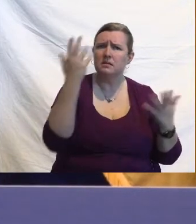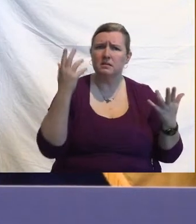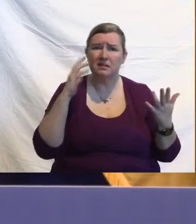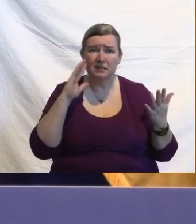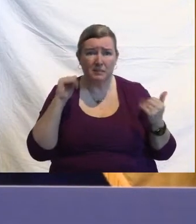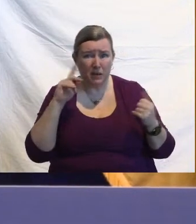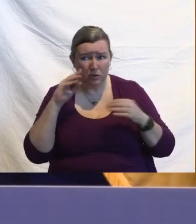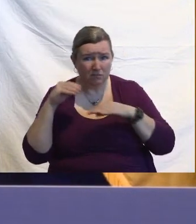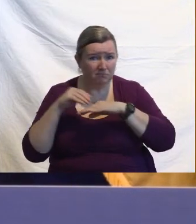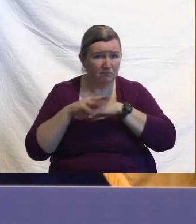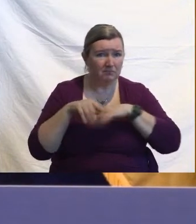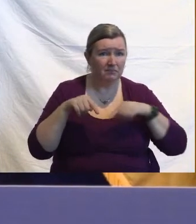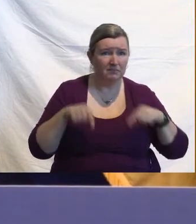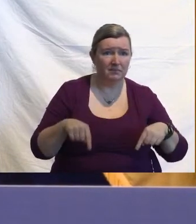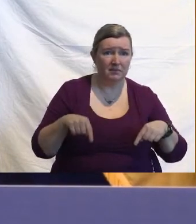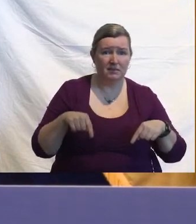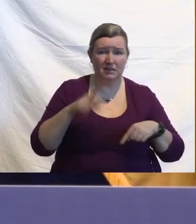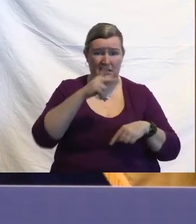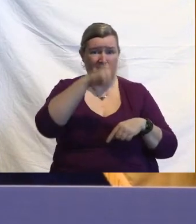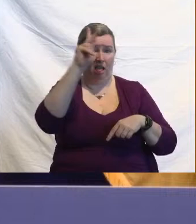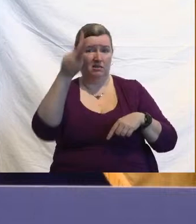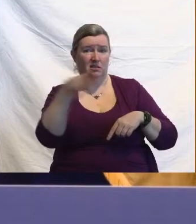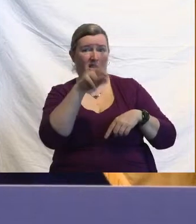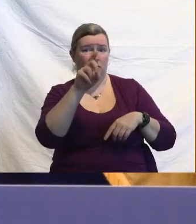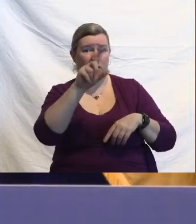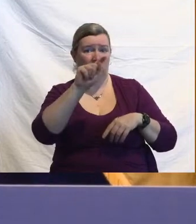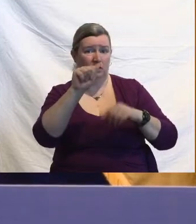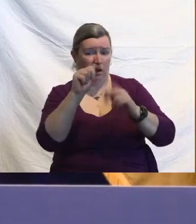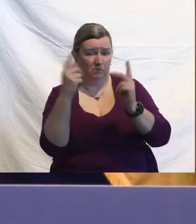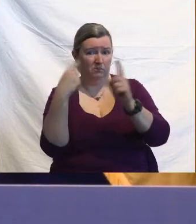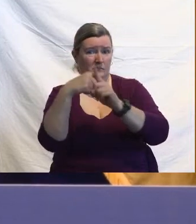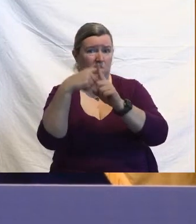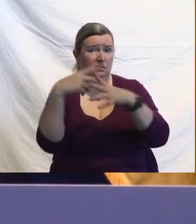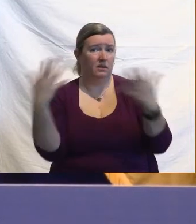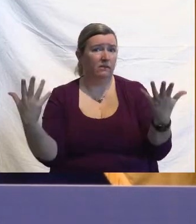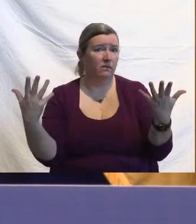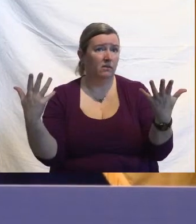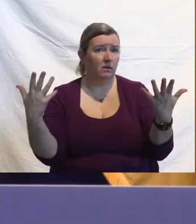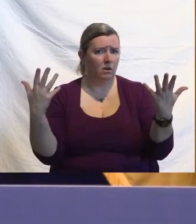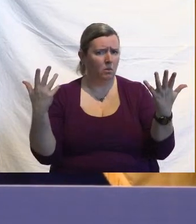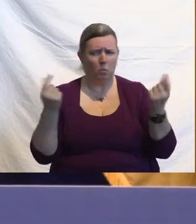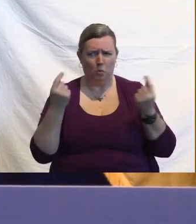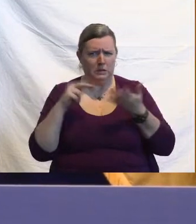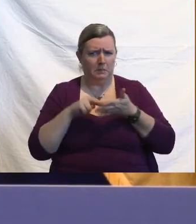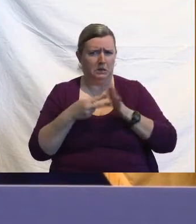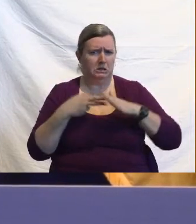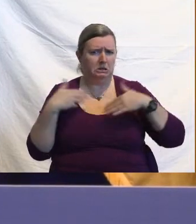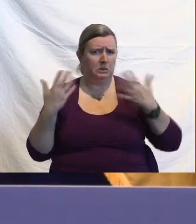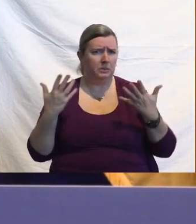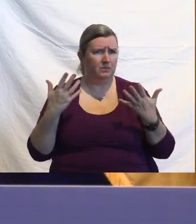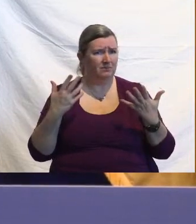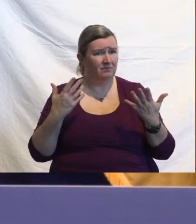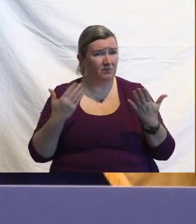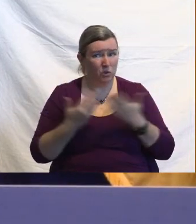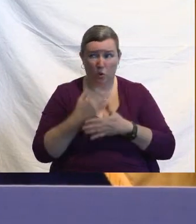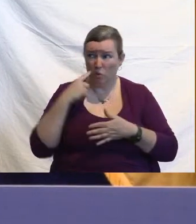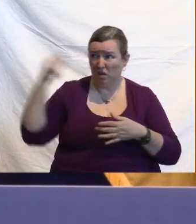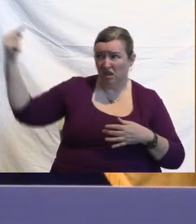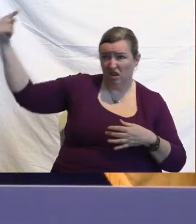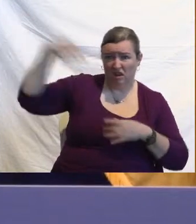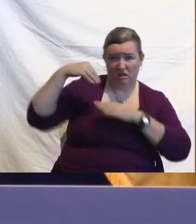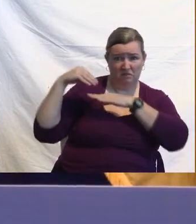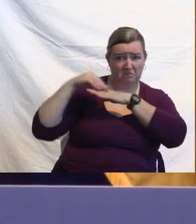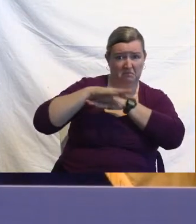Delta Plus version of this? Any color on that, and whether or not you think this might be coming our way? Please, God, no.